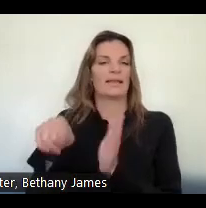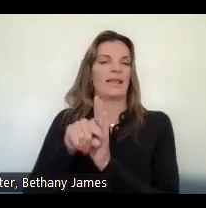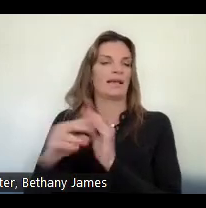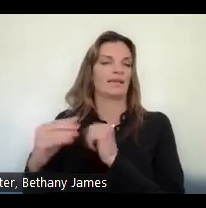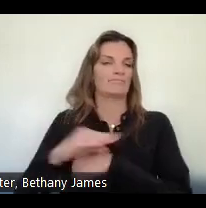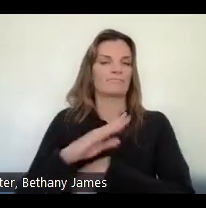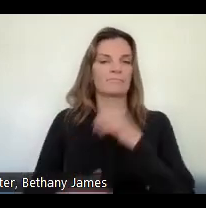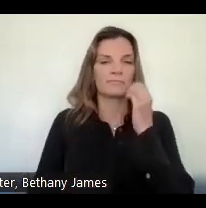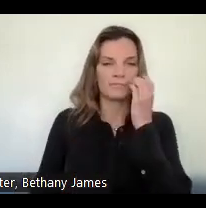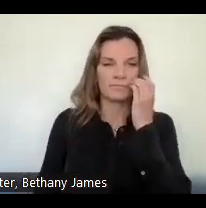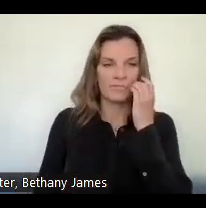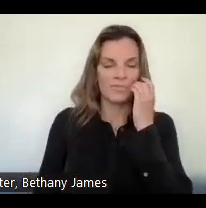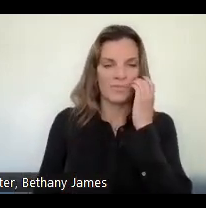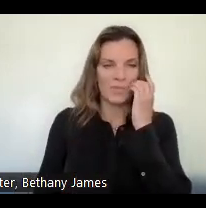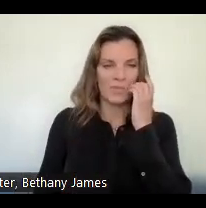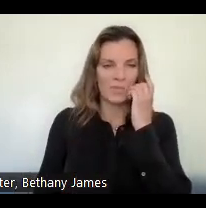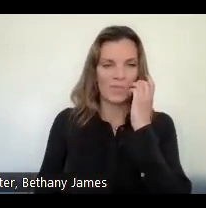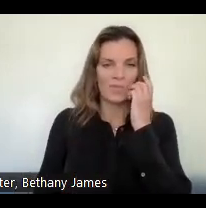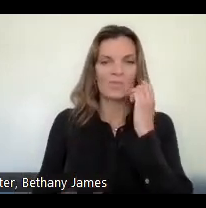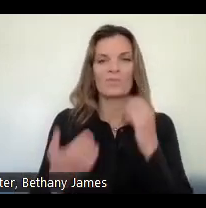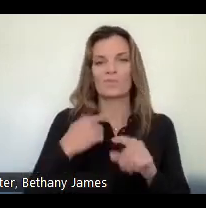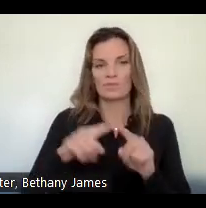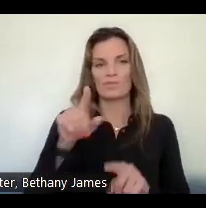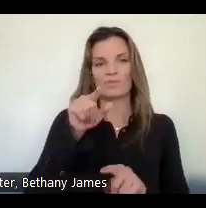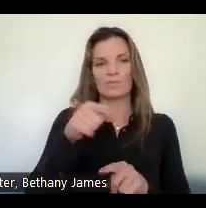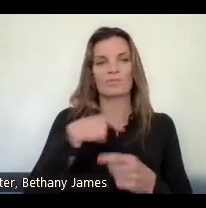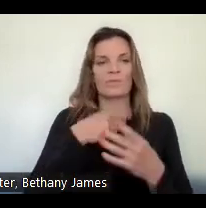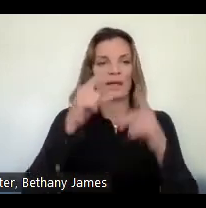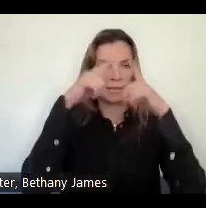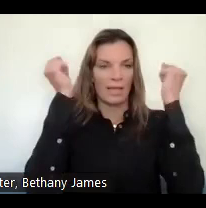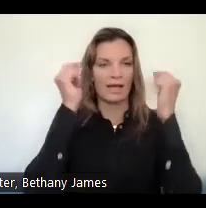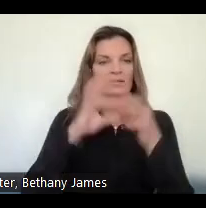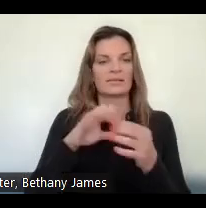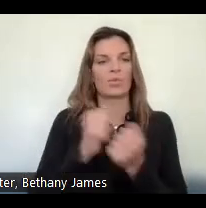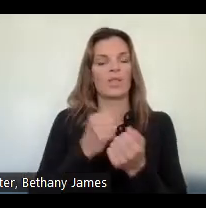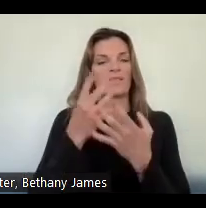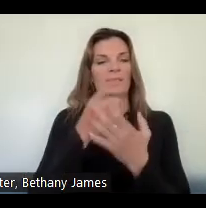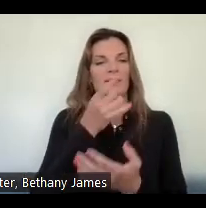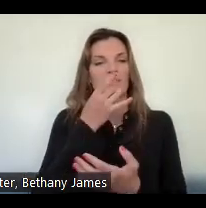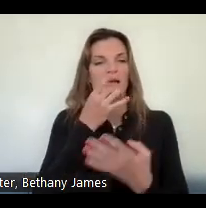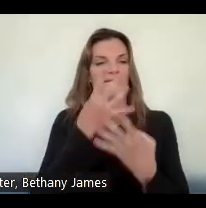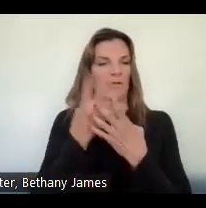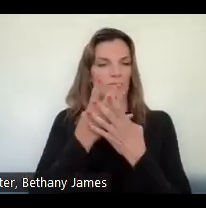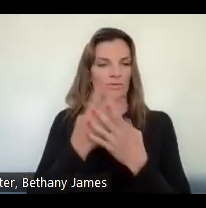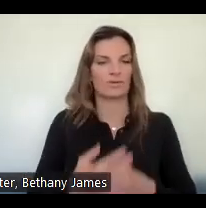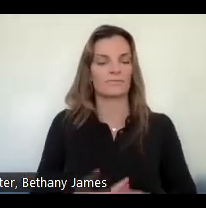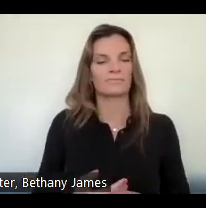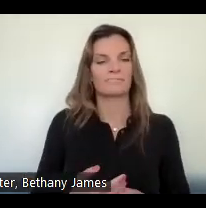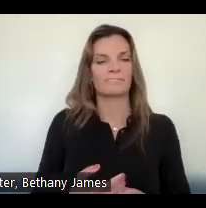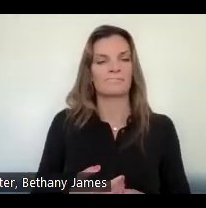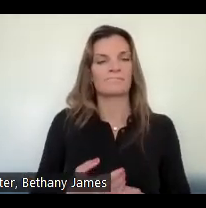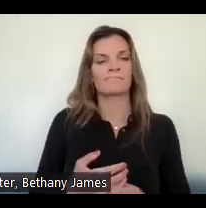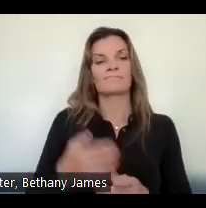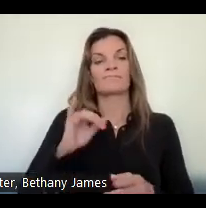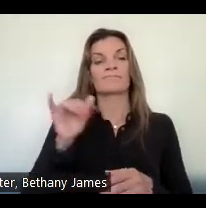well. And then we have the filtering glasses or blue light filters. And you want to consider to floor to ceiling